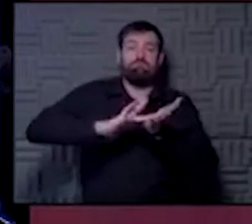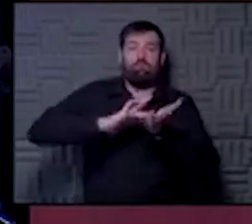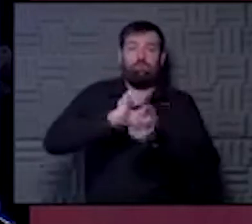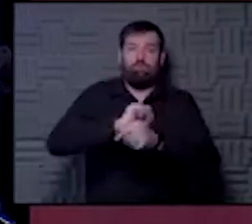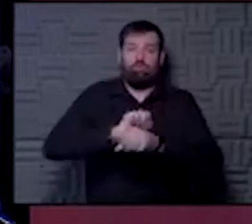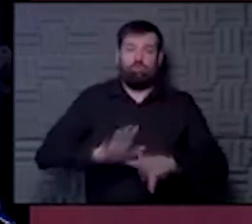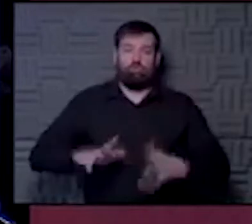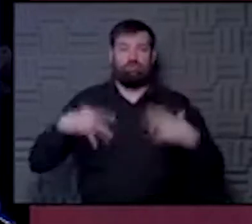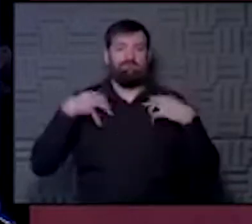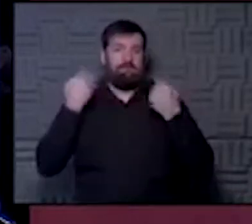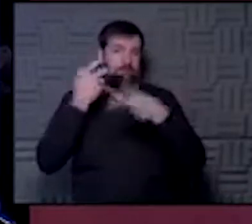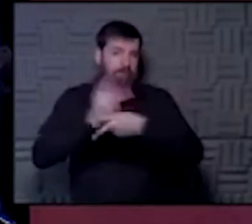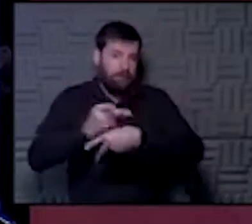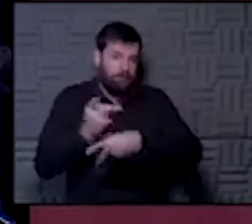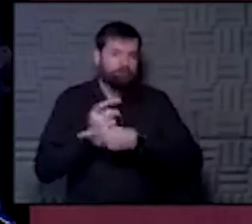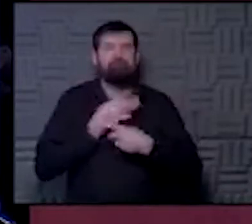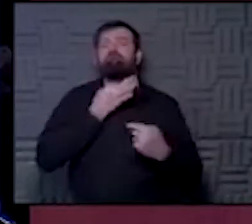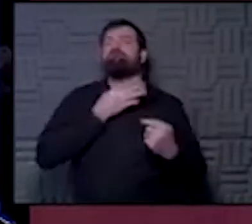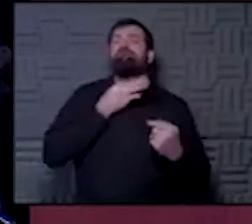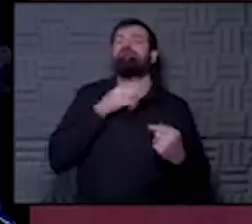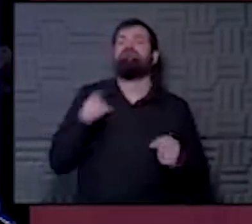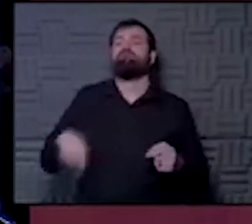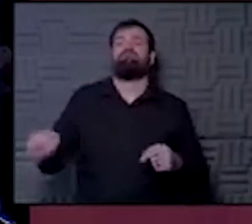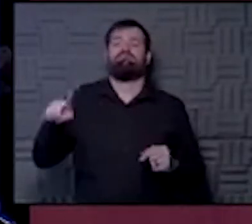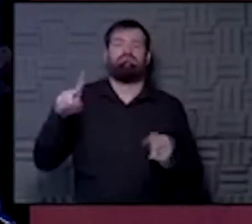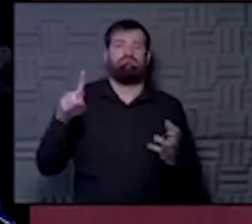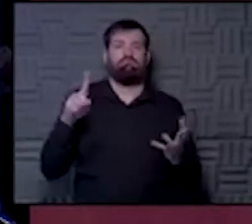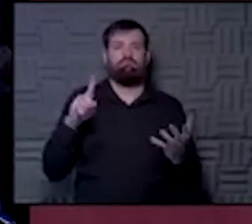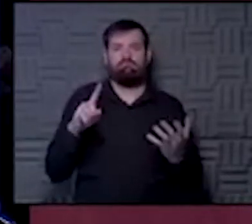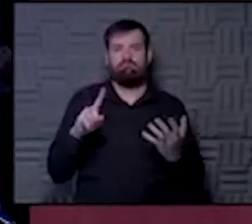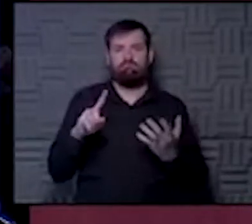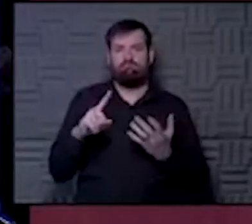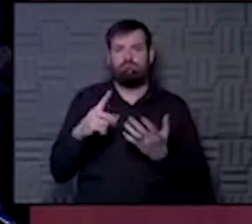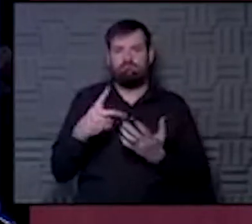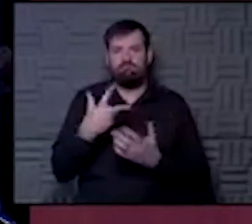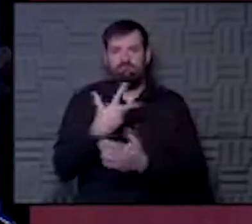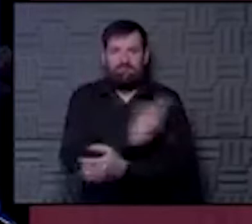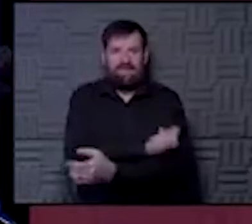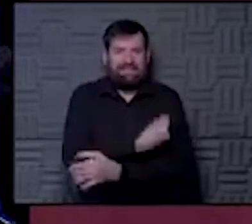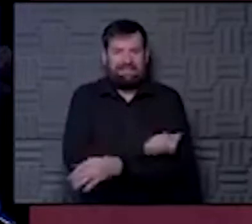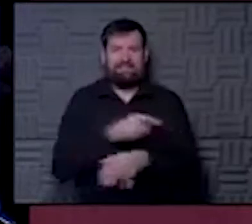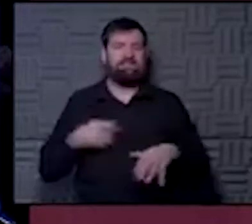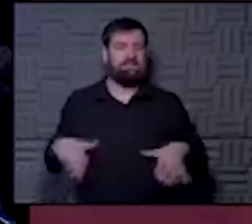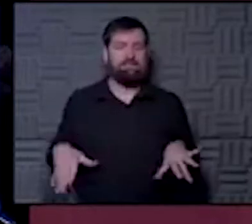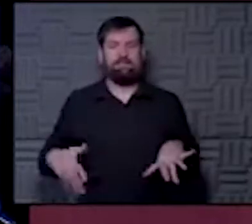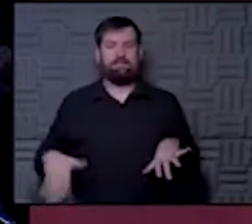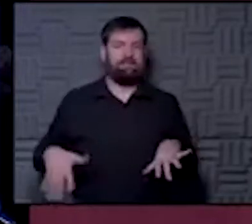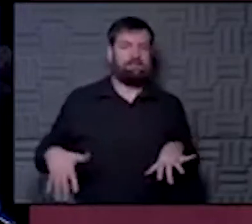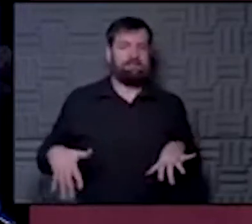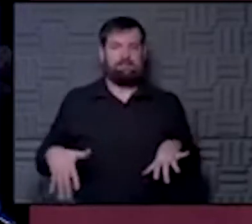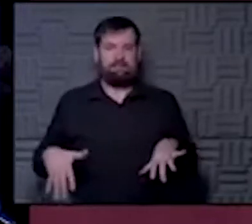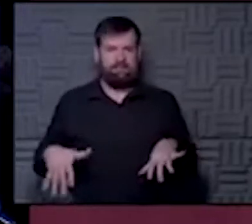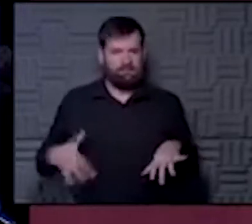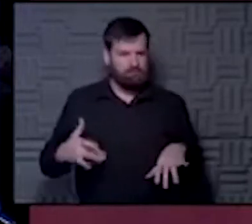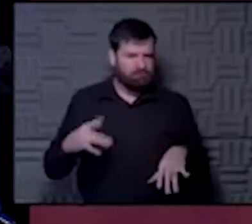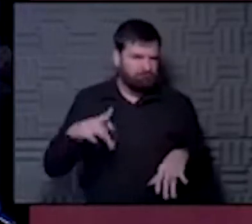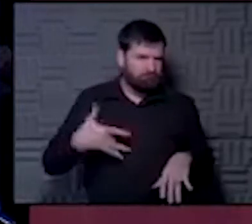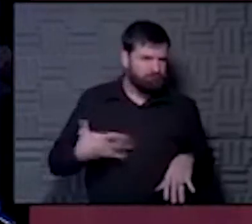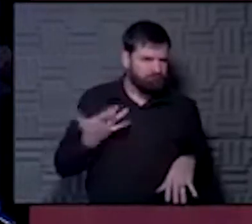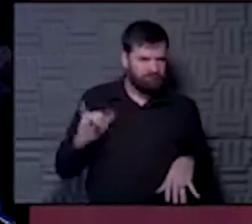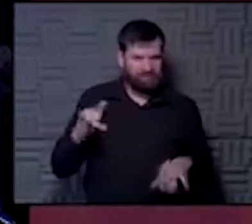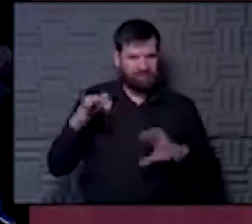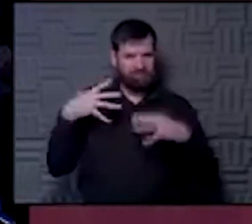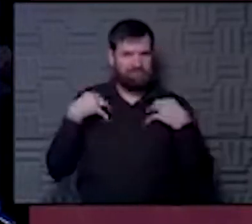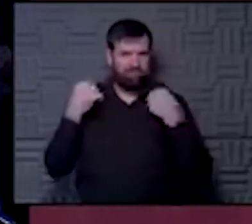am curious, what is your sense of how prevalent vaccine hesitancy is within the healthcare community